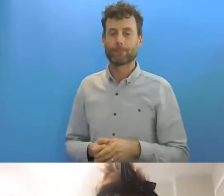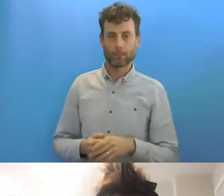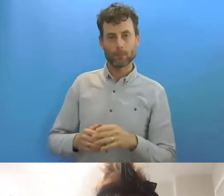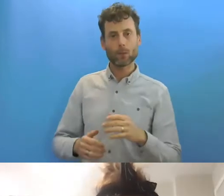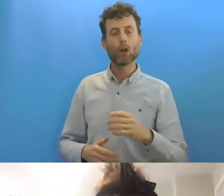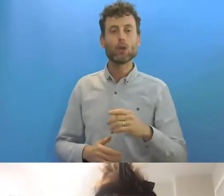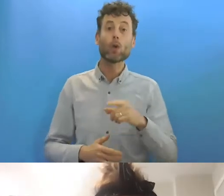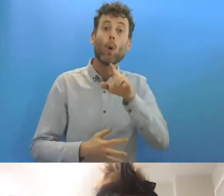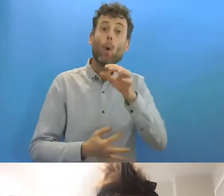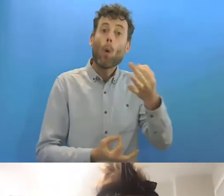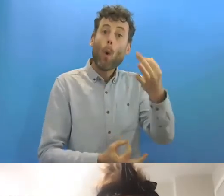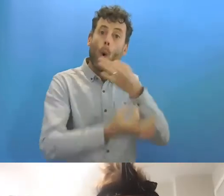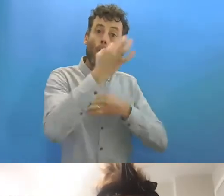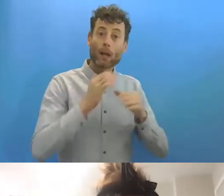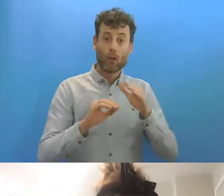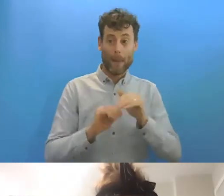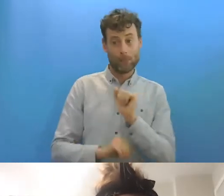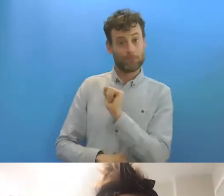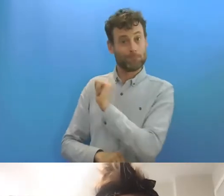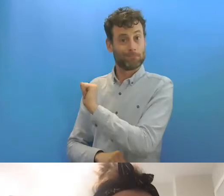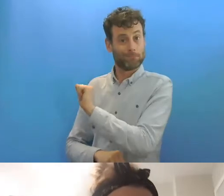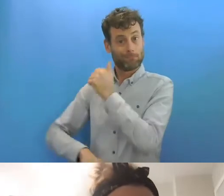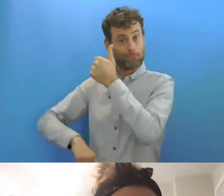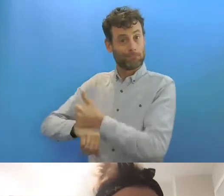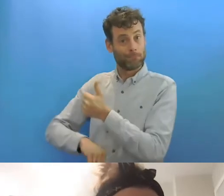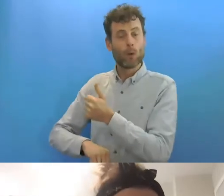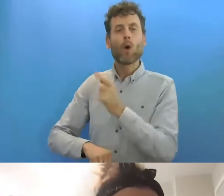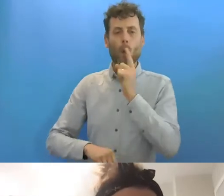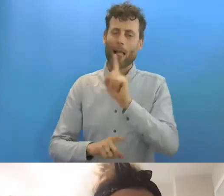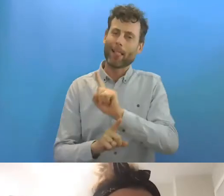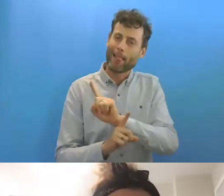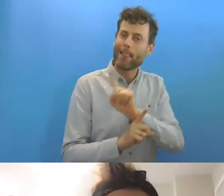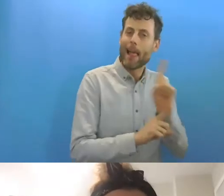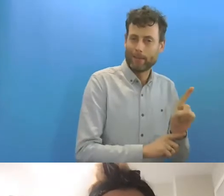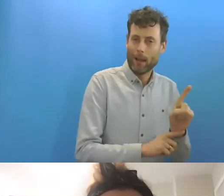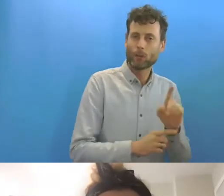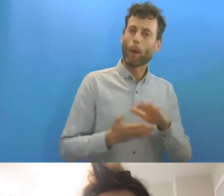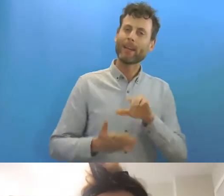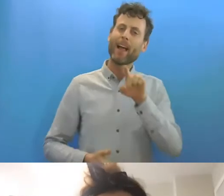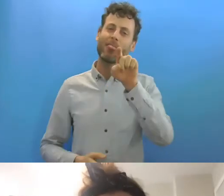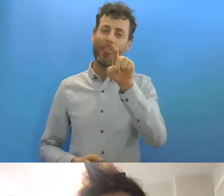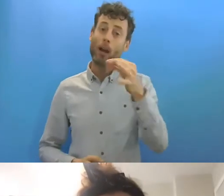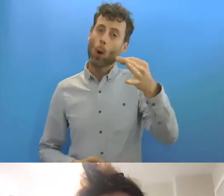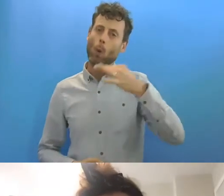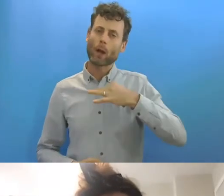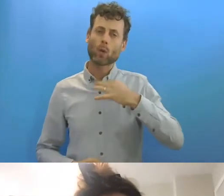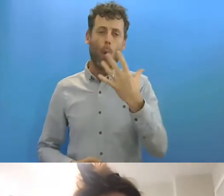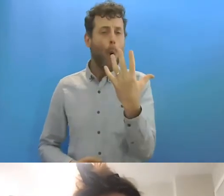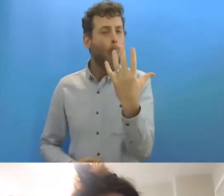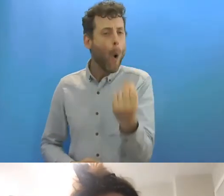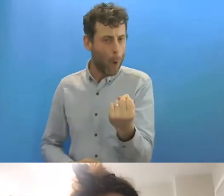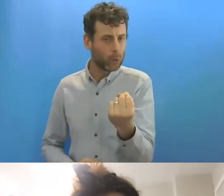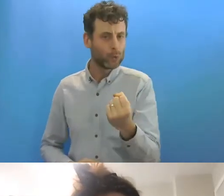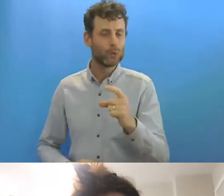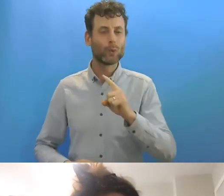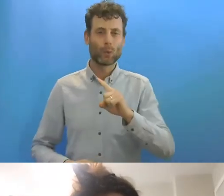around that in the session that we're having after this one. So I'm not going to answer that now because I don't want to put people